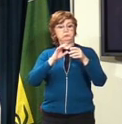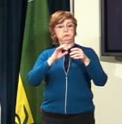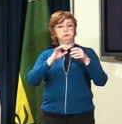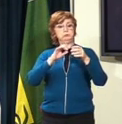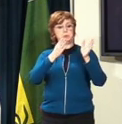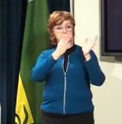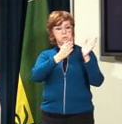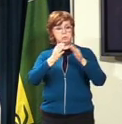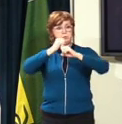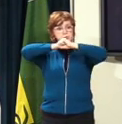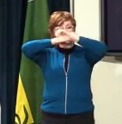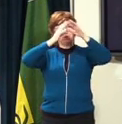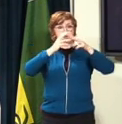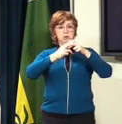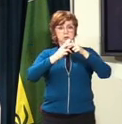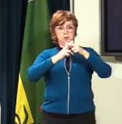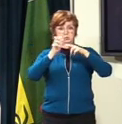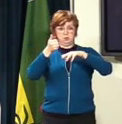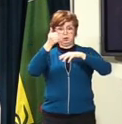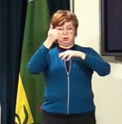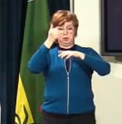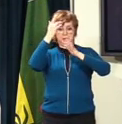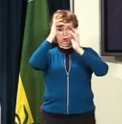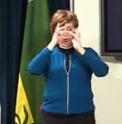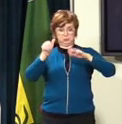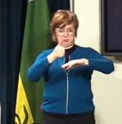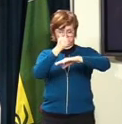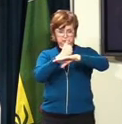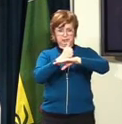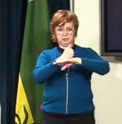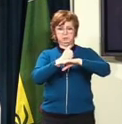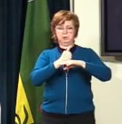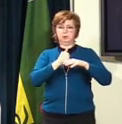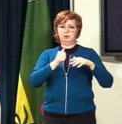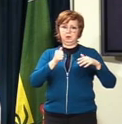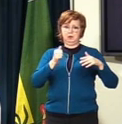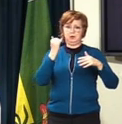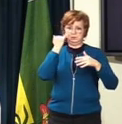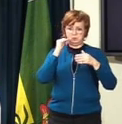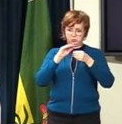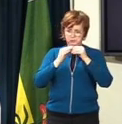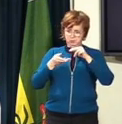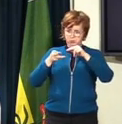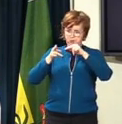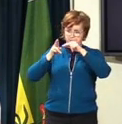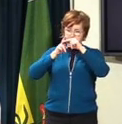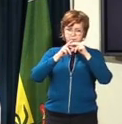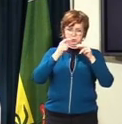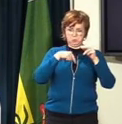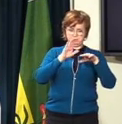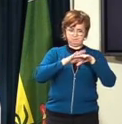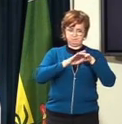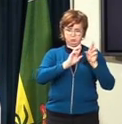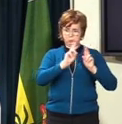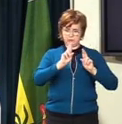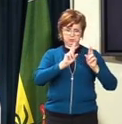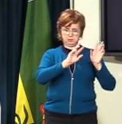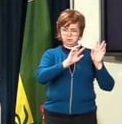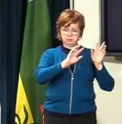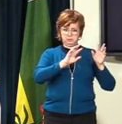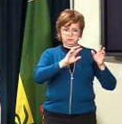approach. So as we see the numbers rise, as we see hospitalizations or NICU admissions go